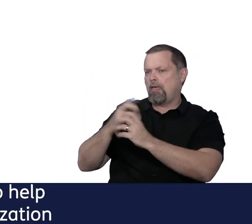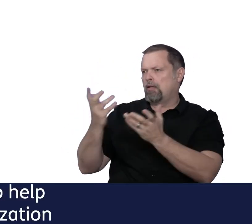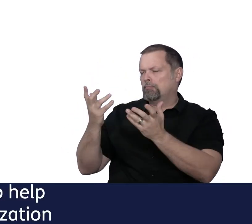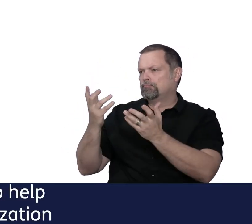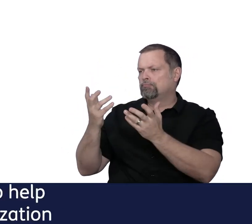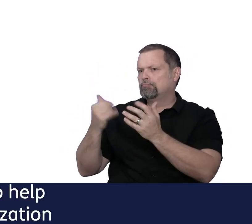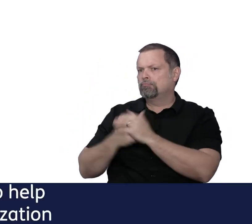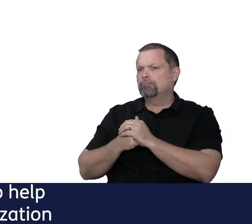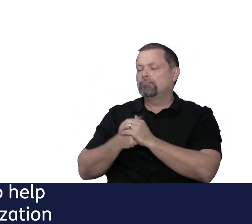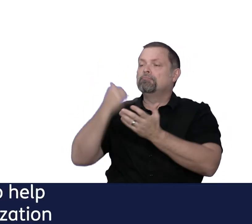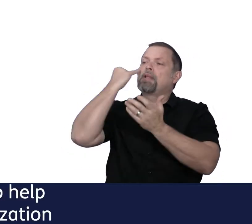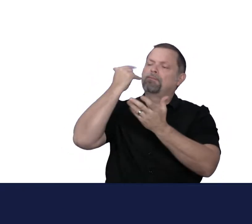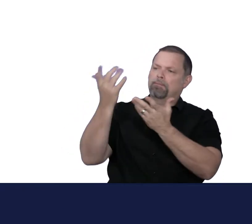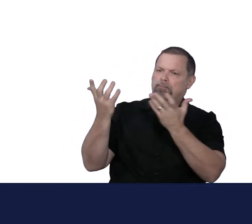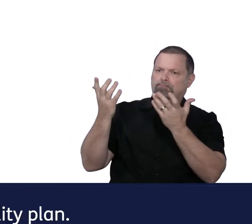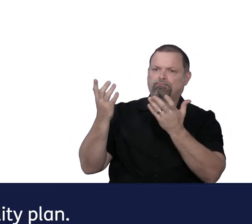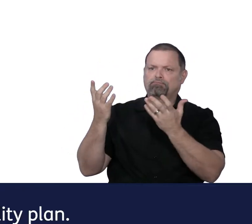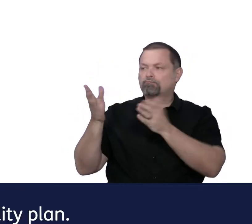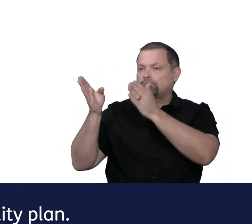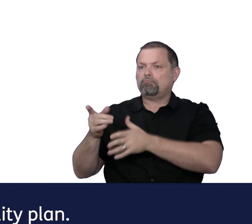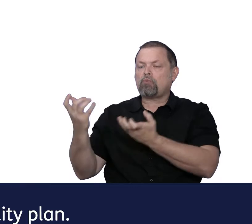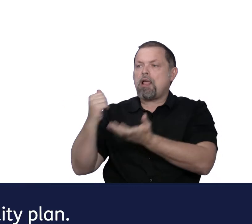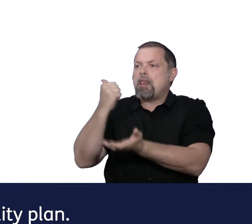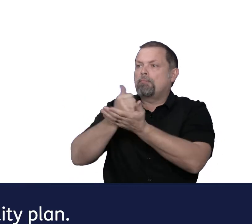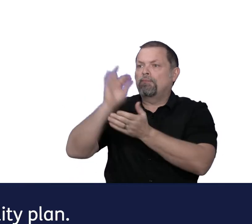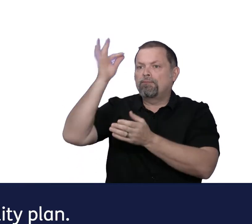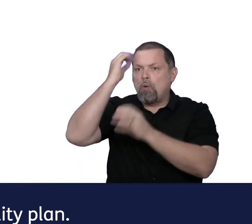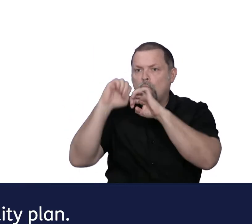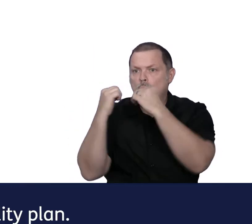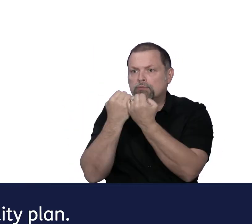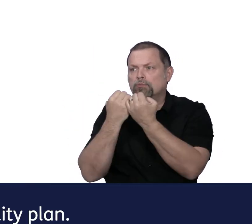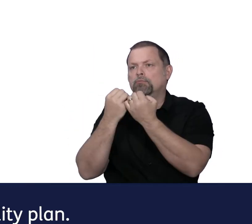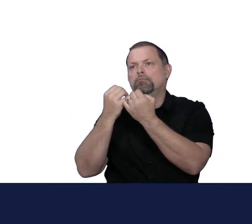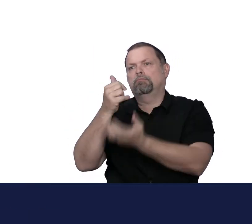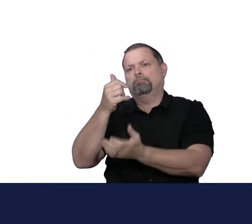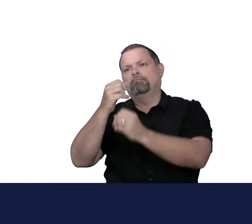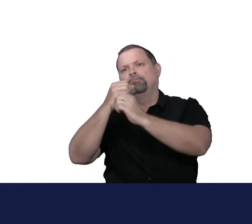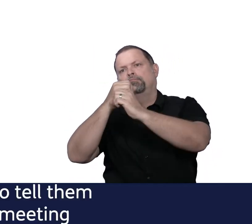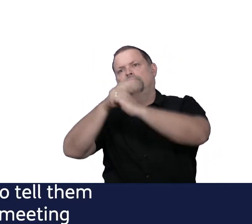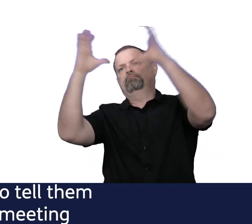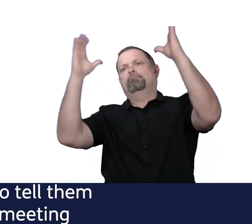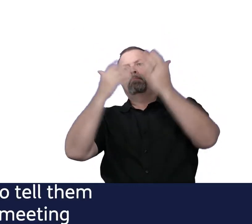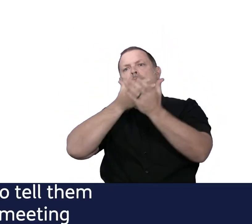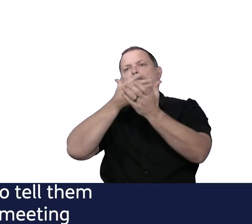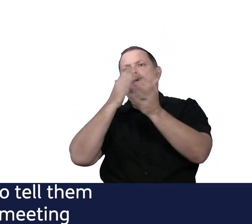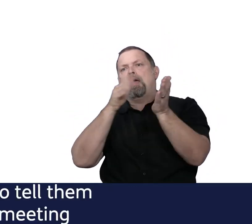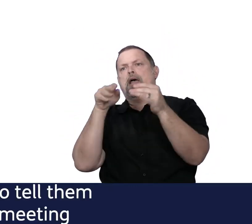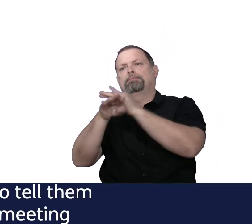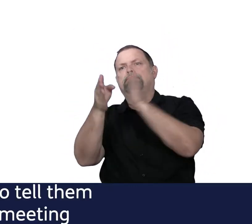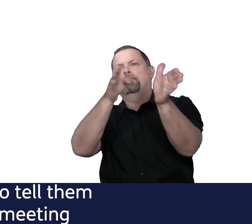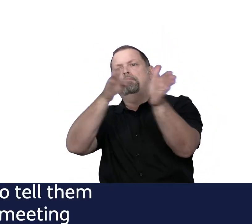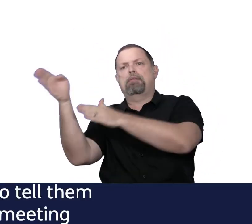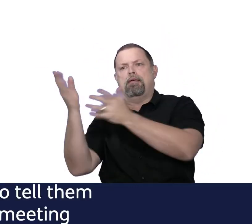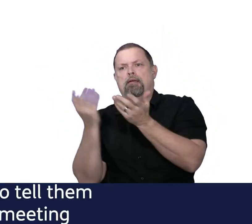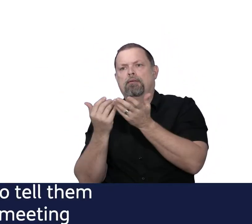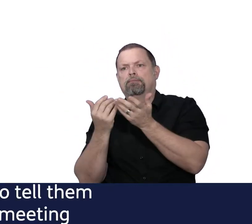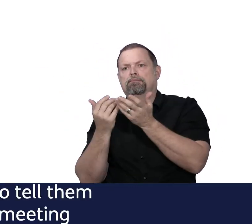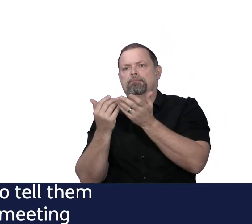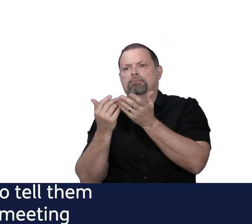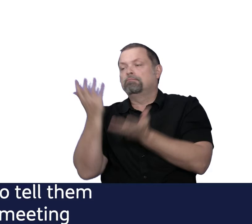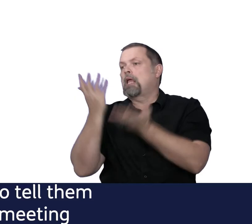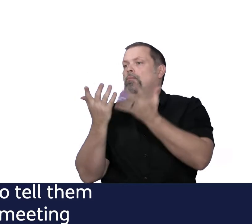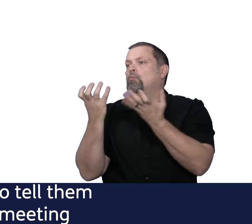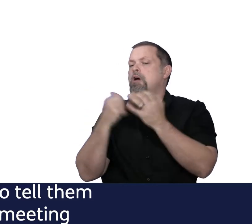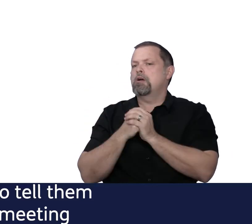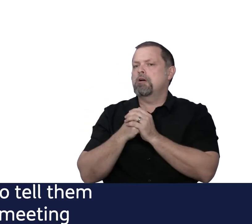a federal organization make its accessibility plan, or maybe you want to tell